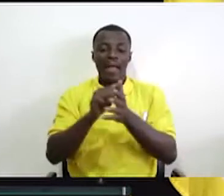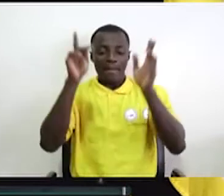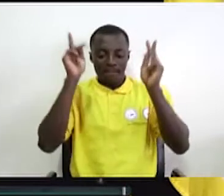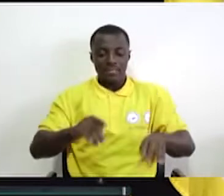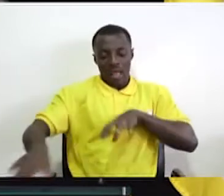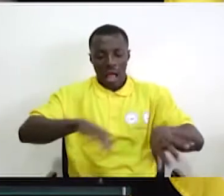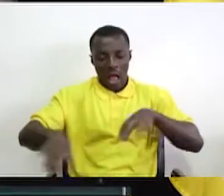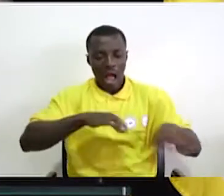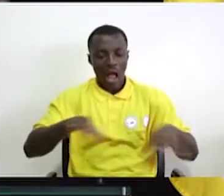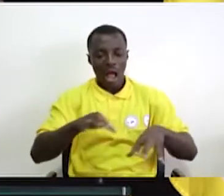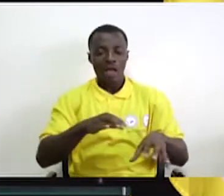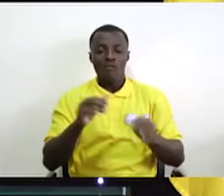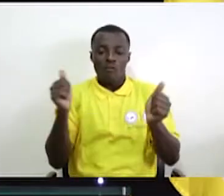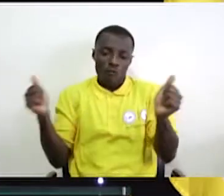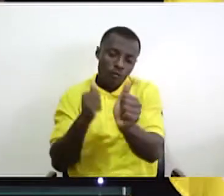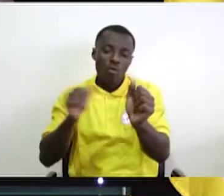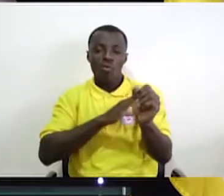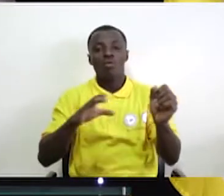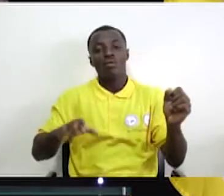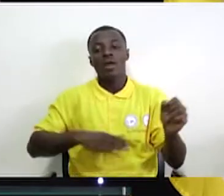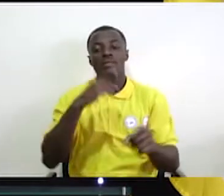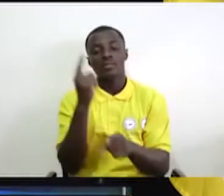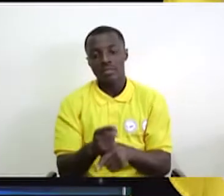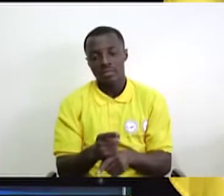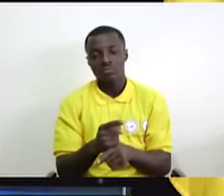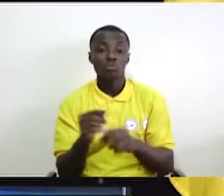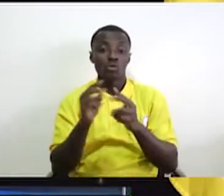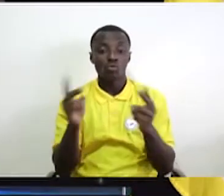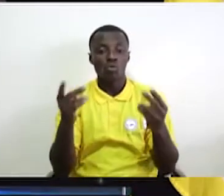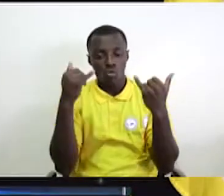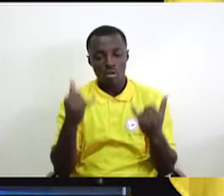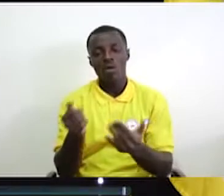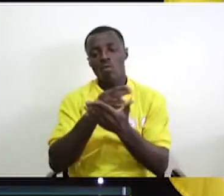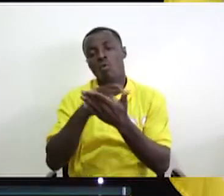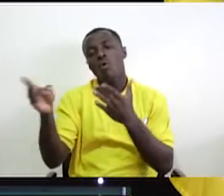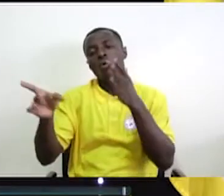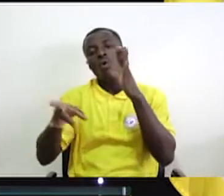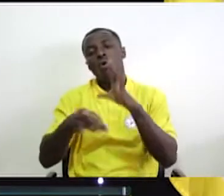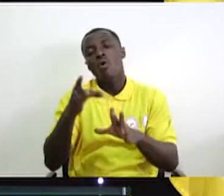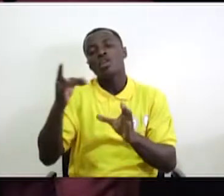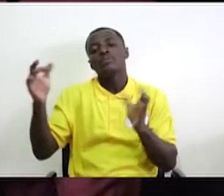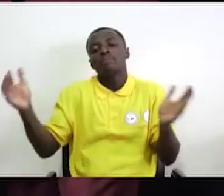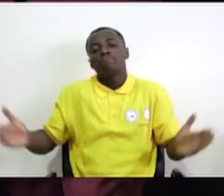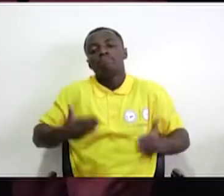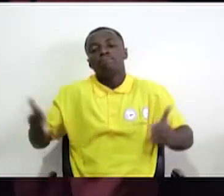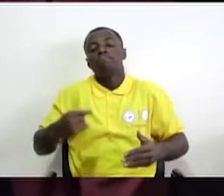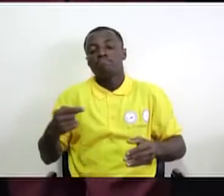Now listen to him. And now, compelled by the Spirit, I'm going